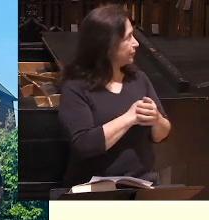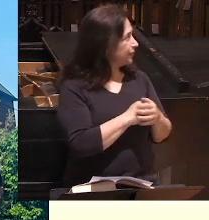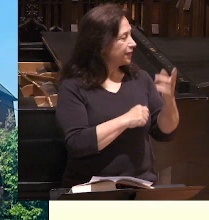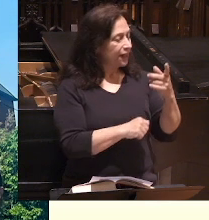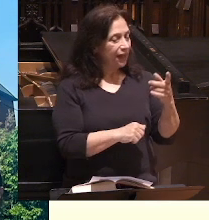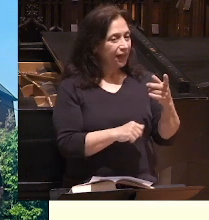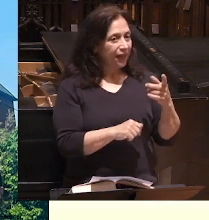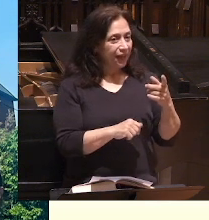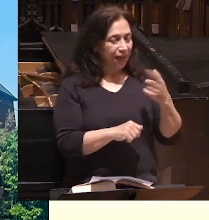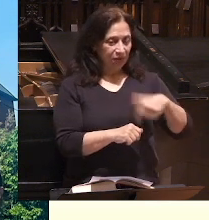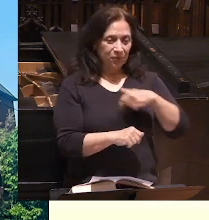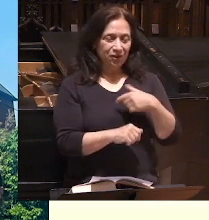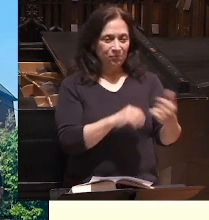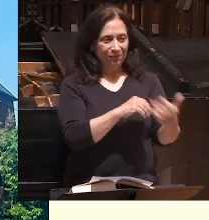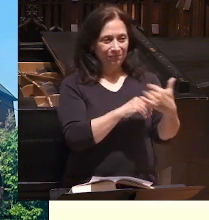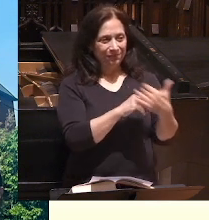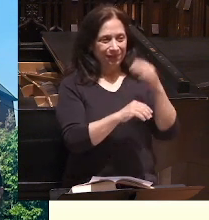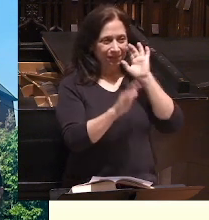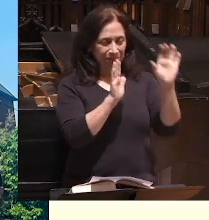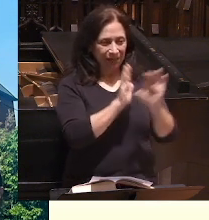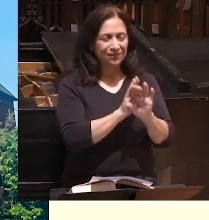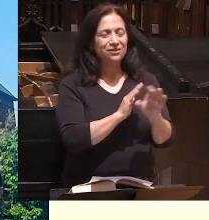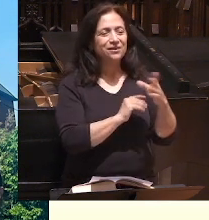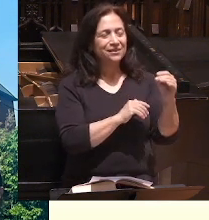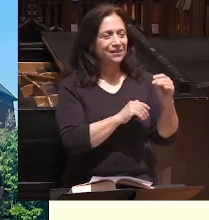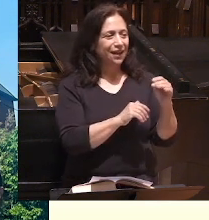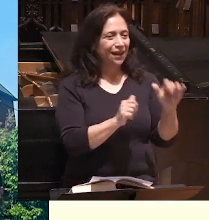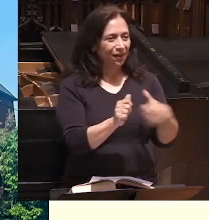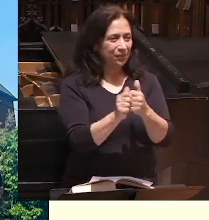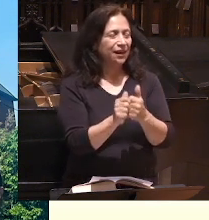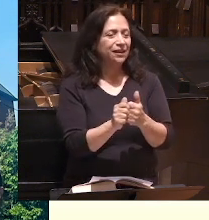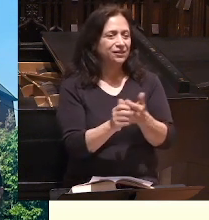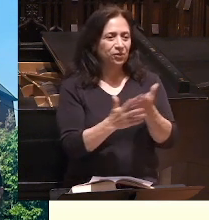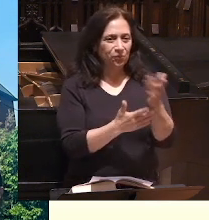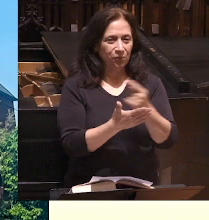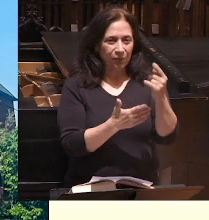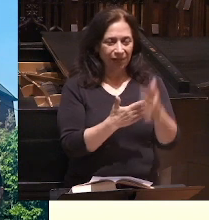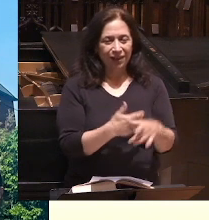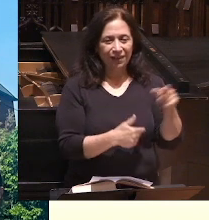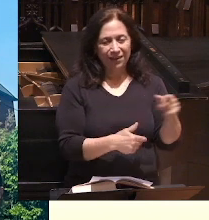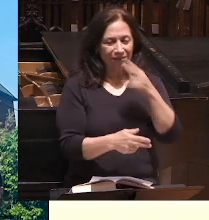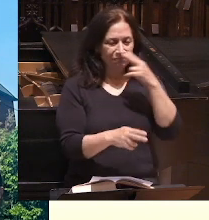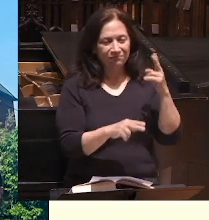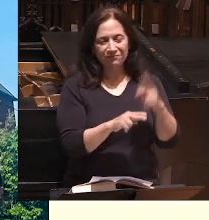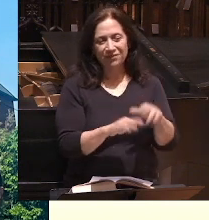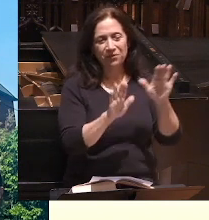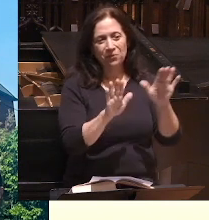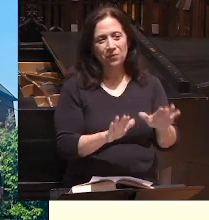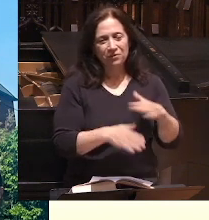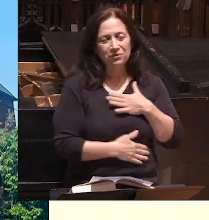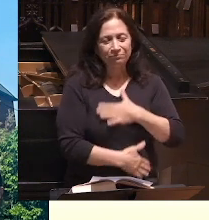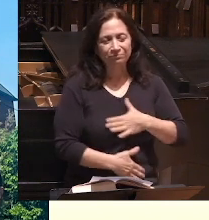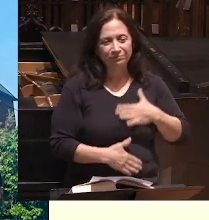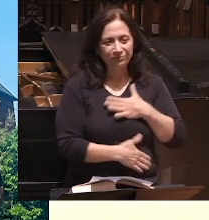we have been receiving pictures and updates throughout the weekend. They are having a wonderful